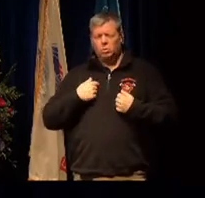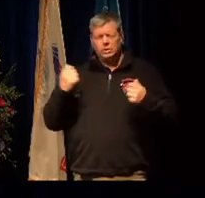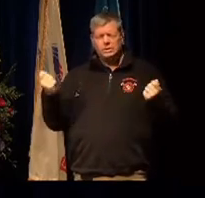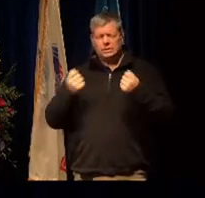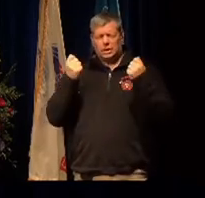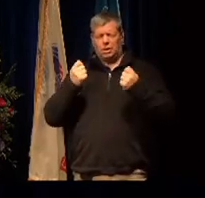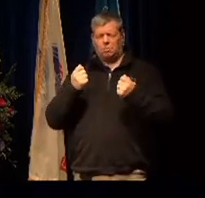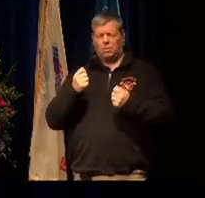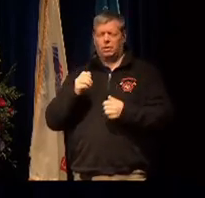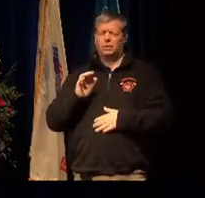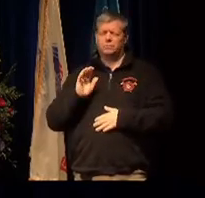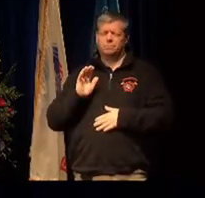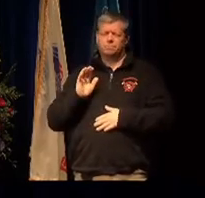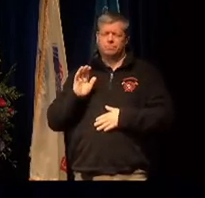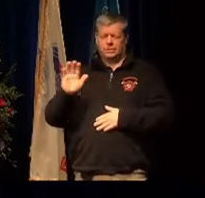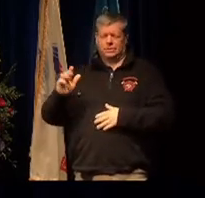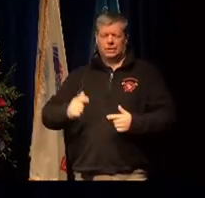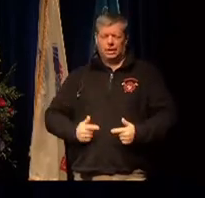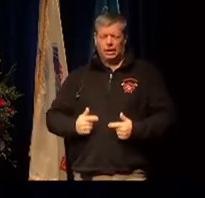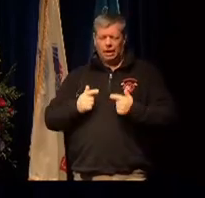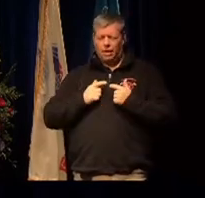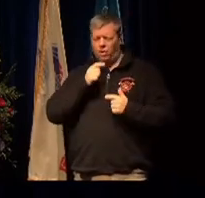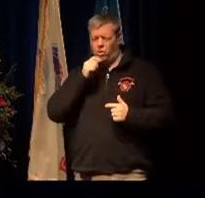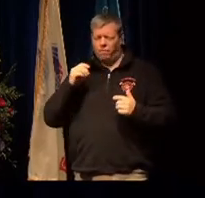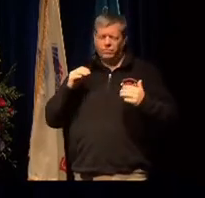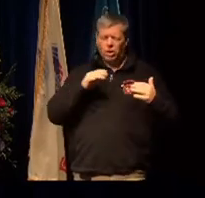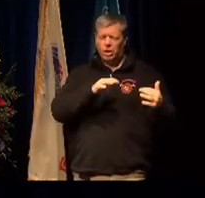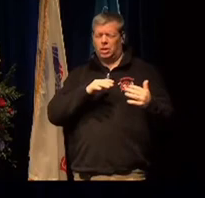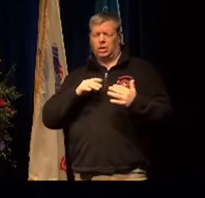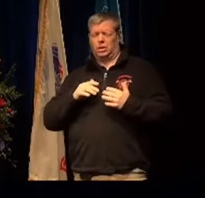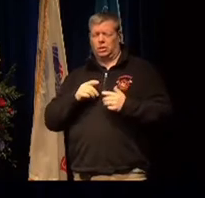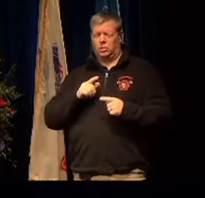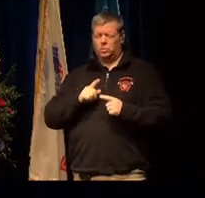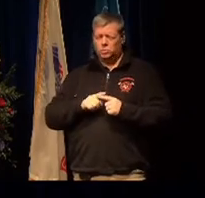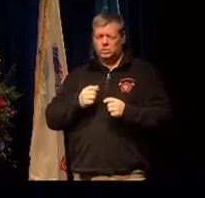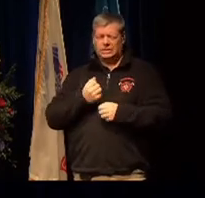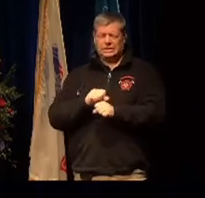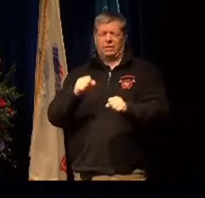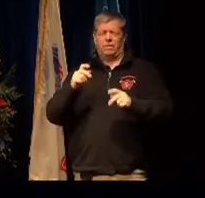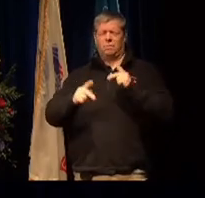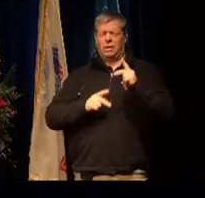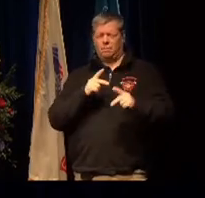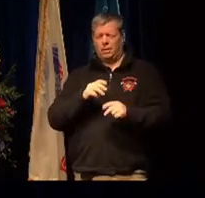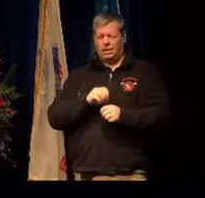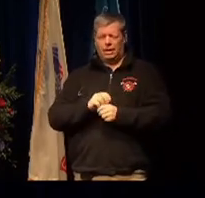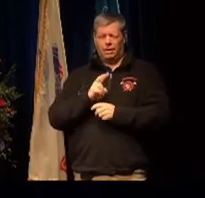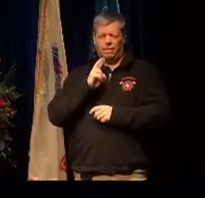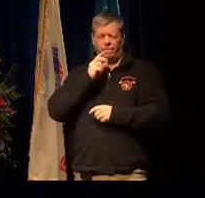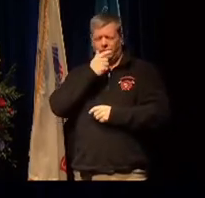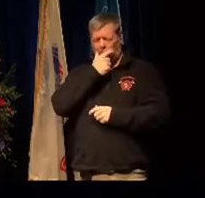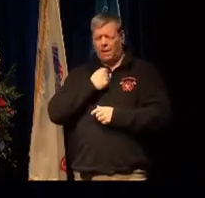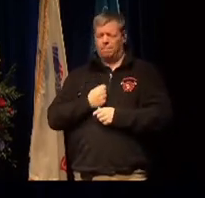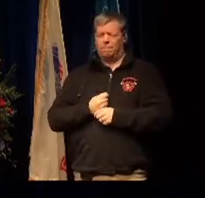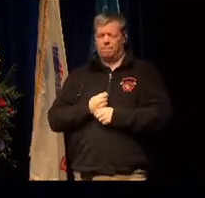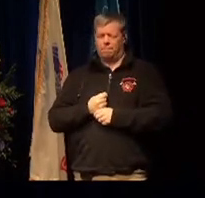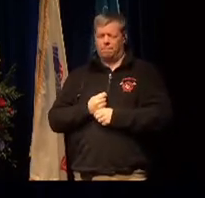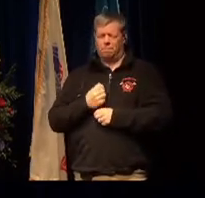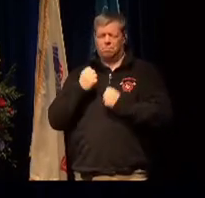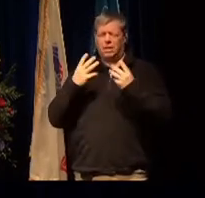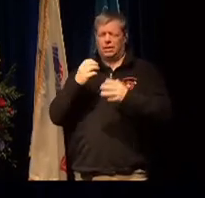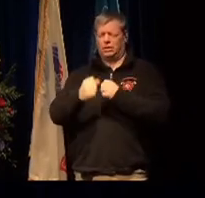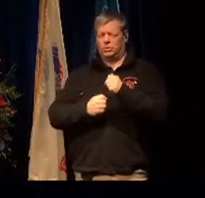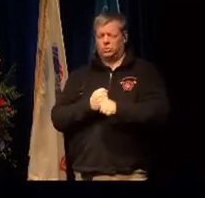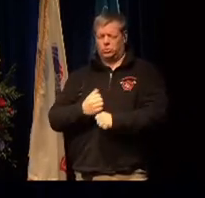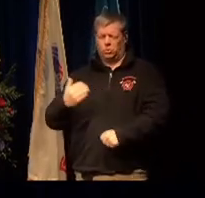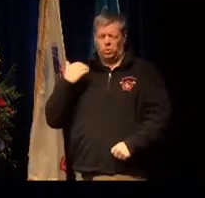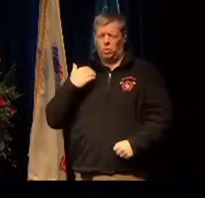who fought to save lives and free oppressed people in Vietnam many years ago. We celebrate the life of a loving husband and we're